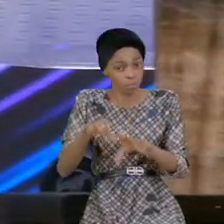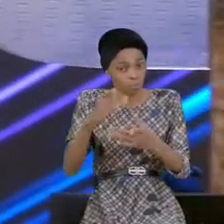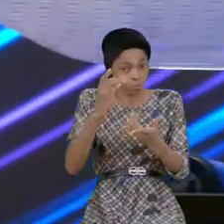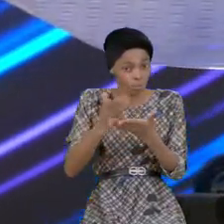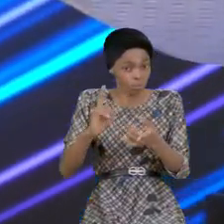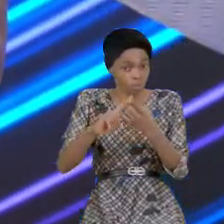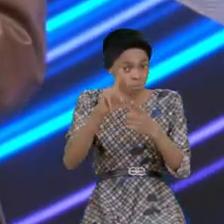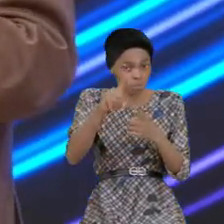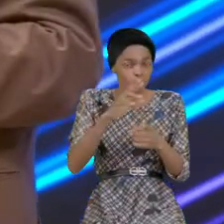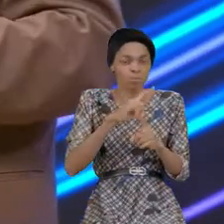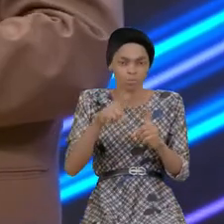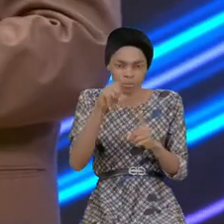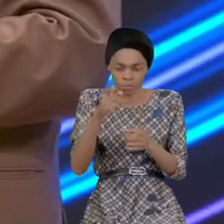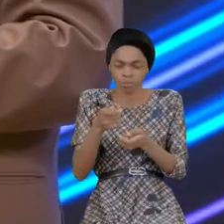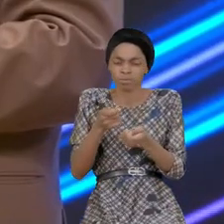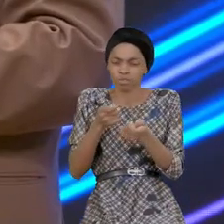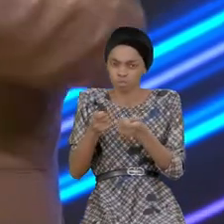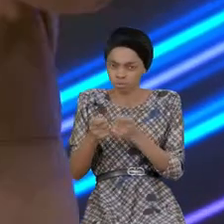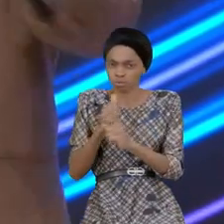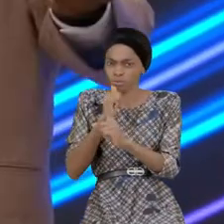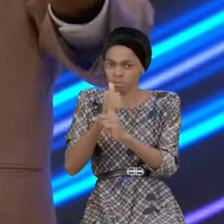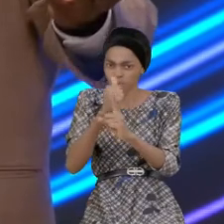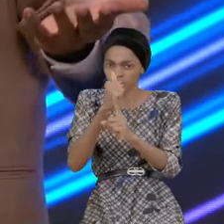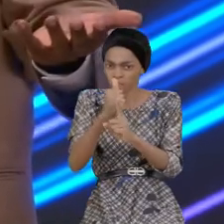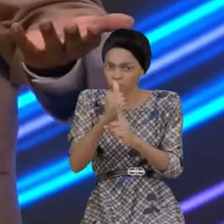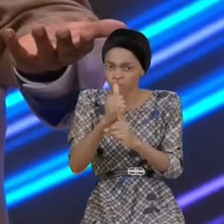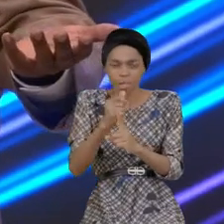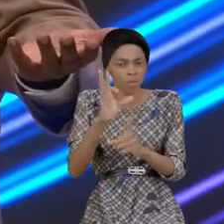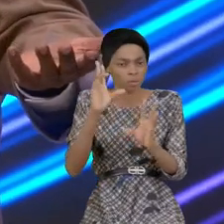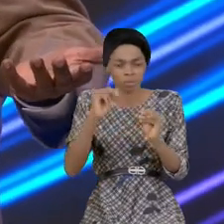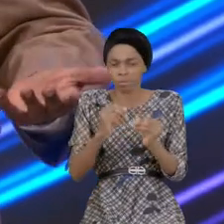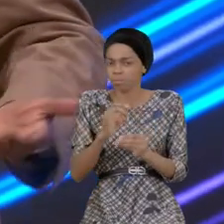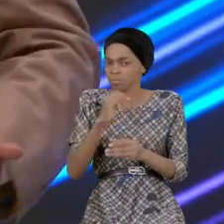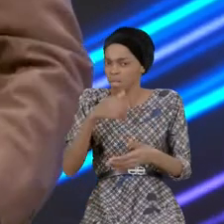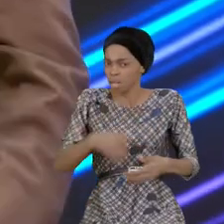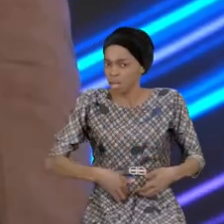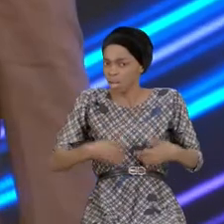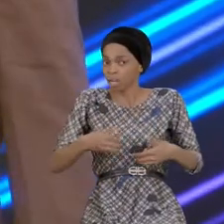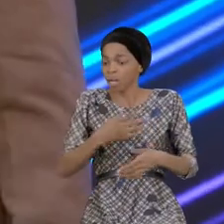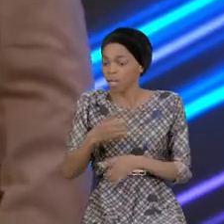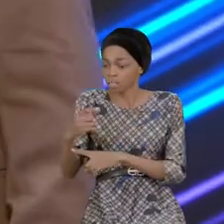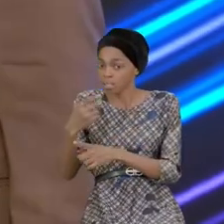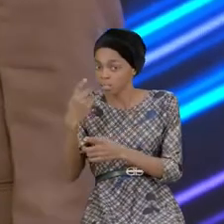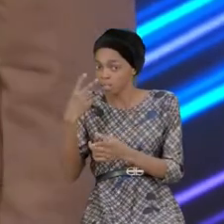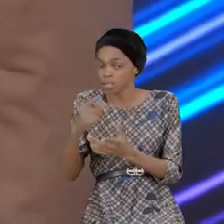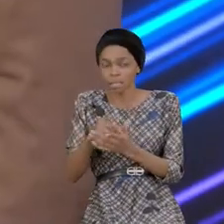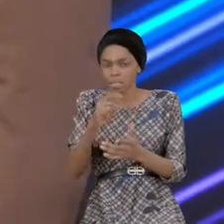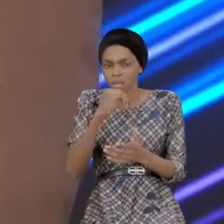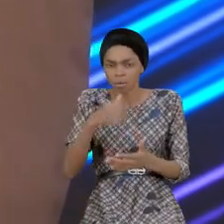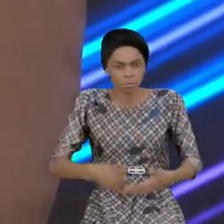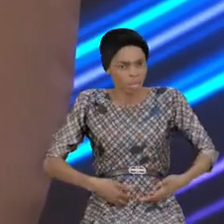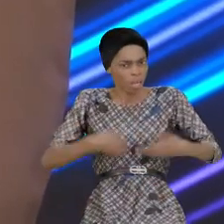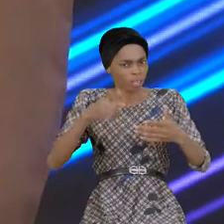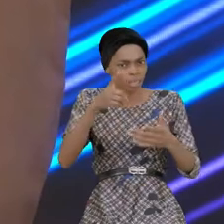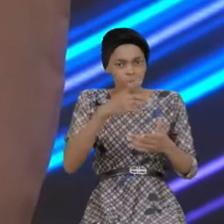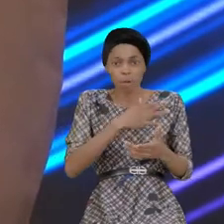making progress, and there's no anger. And you see that they cannot jolt you, they cannot disturb you, and your